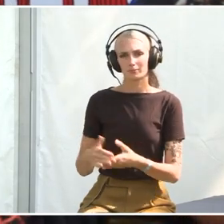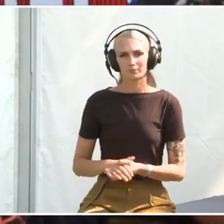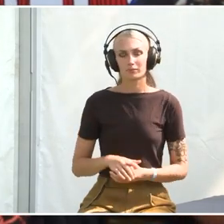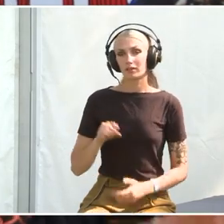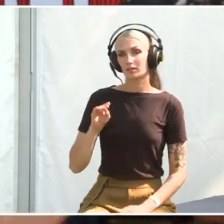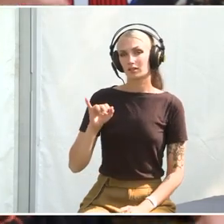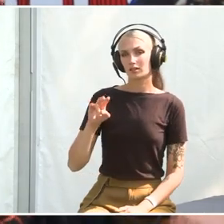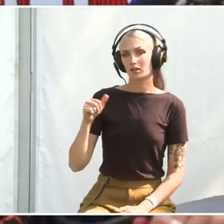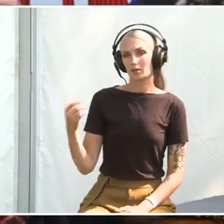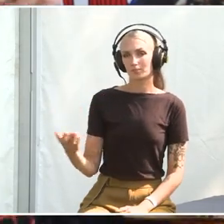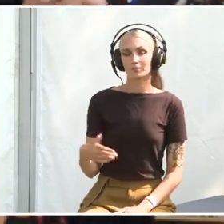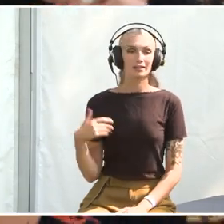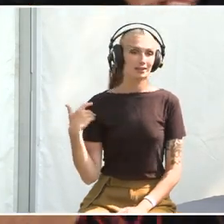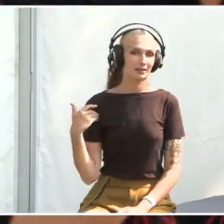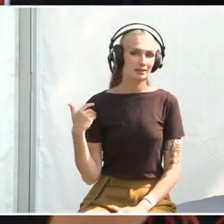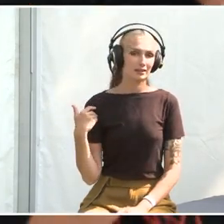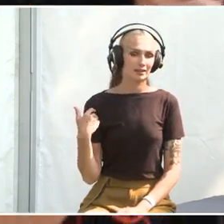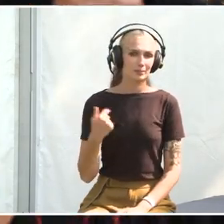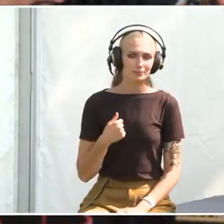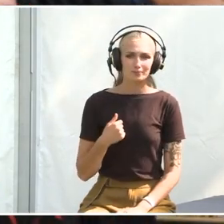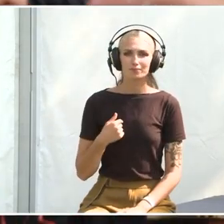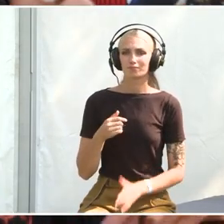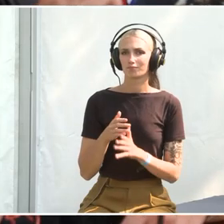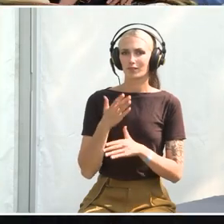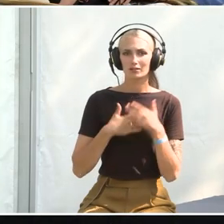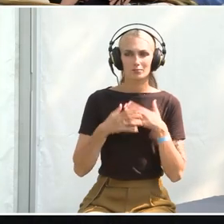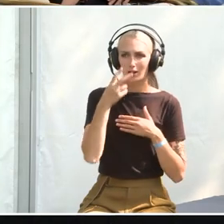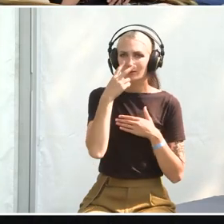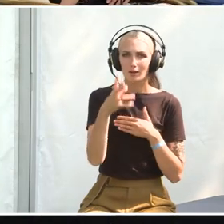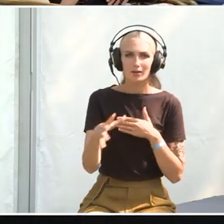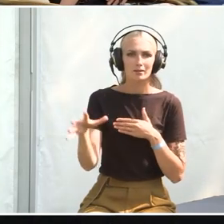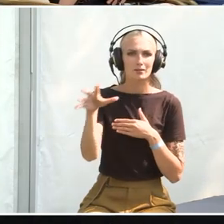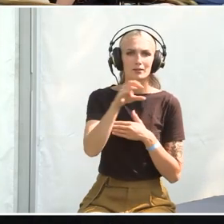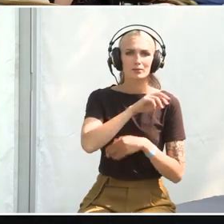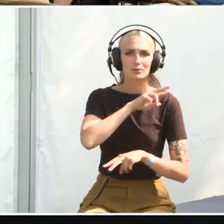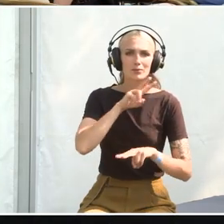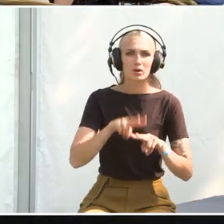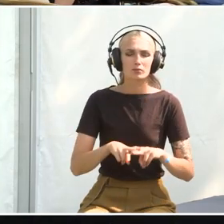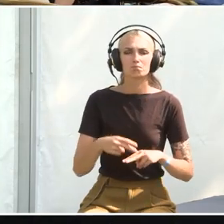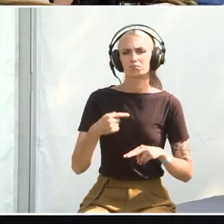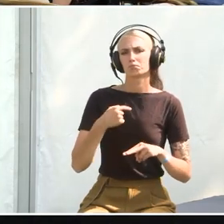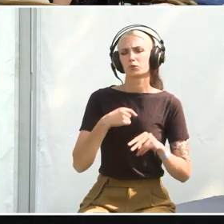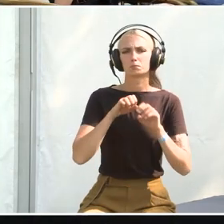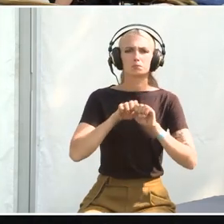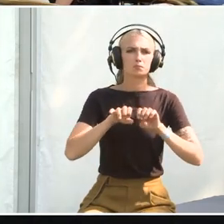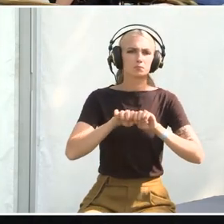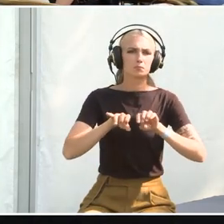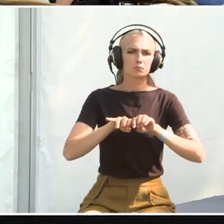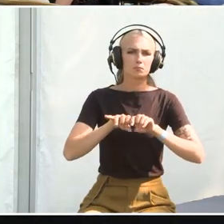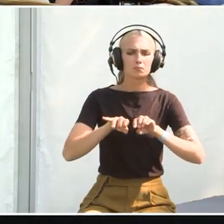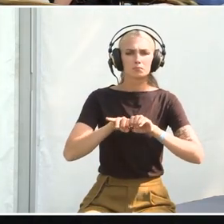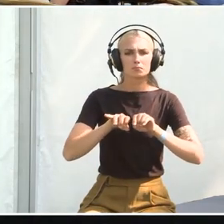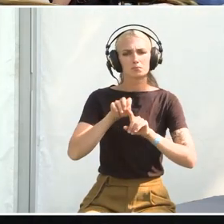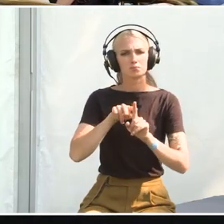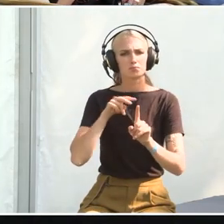Dina? Hello, everyone. First of all, great to see you all here. I'll be talking today more of the